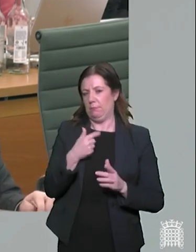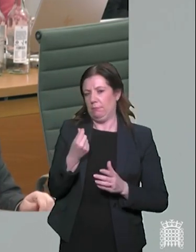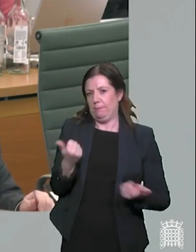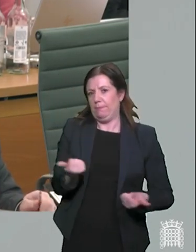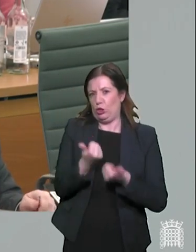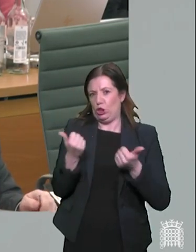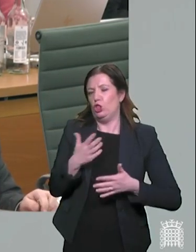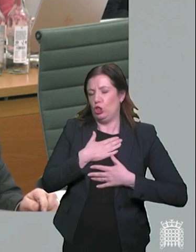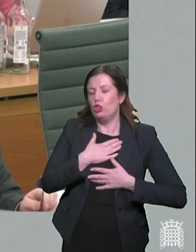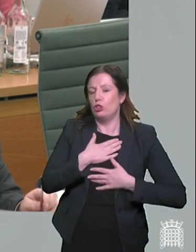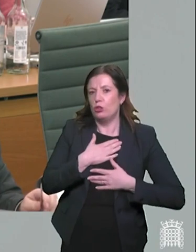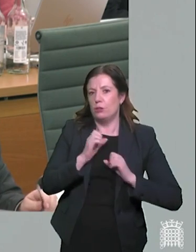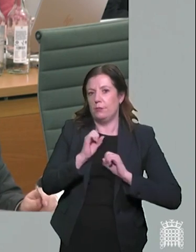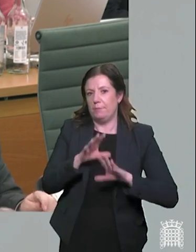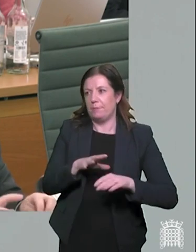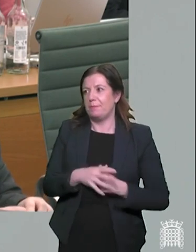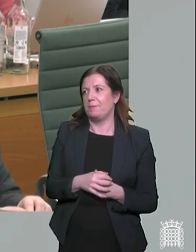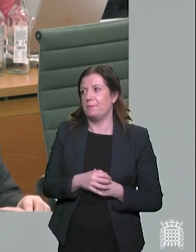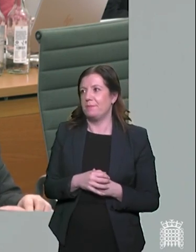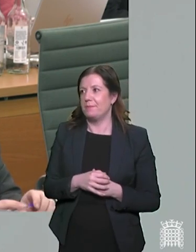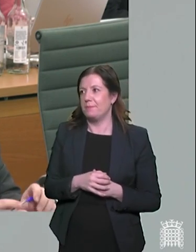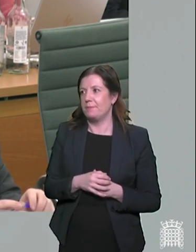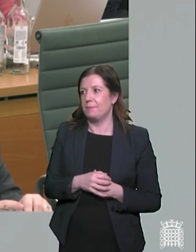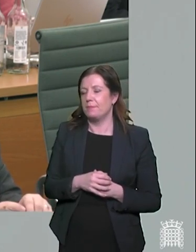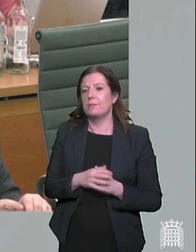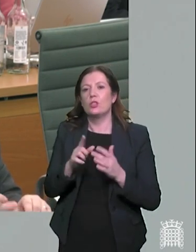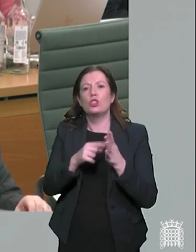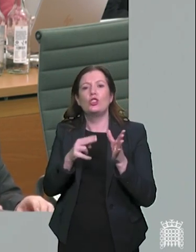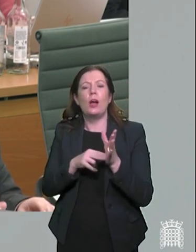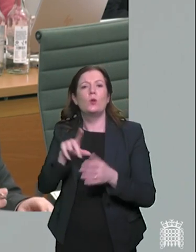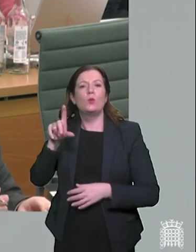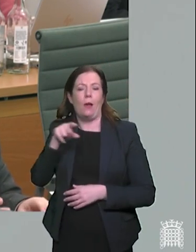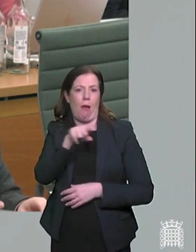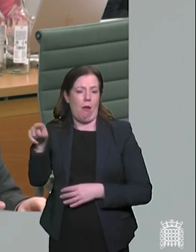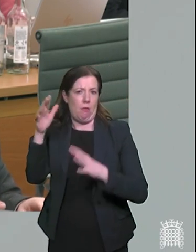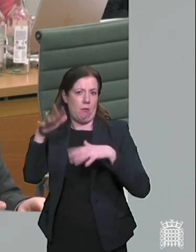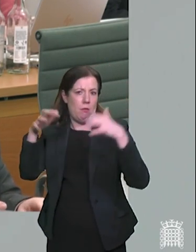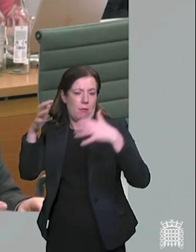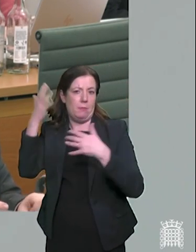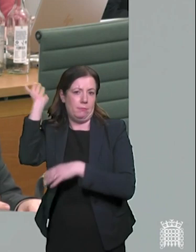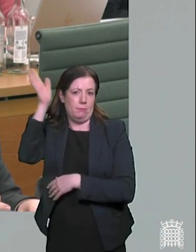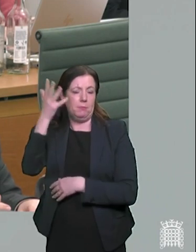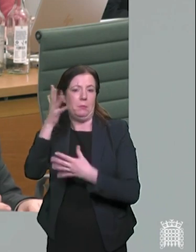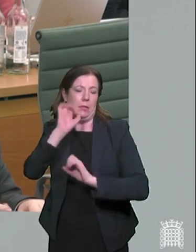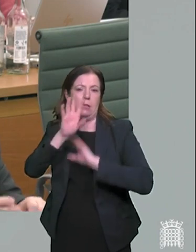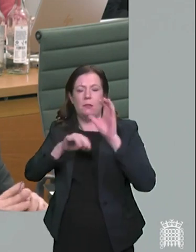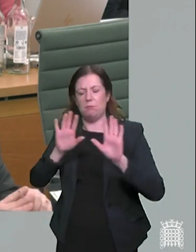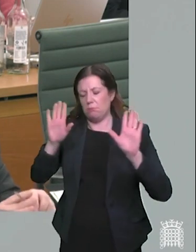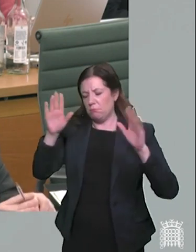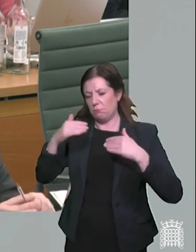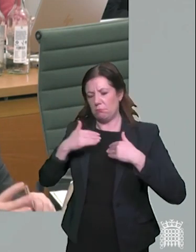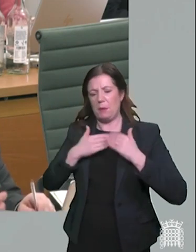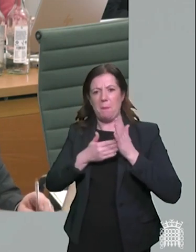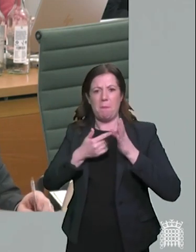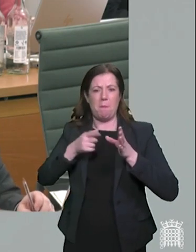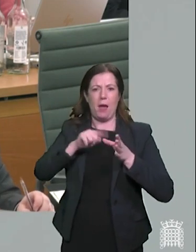the comment that you made to the House on the 12th of January, that you believed implicitly that the gatherings of the 20th